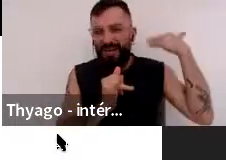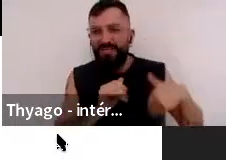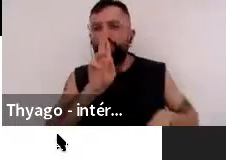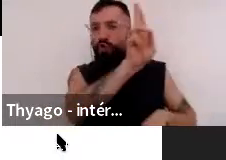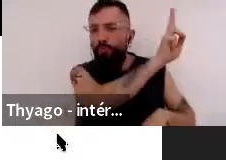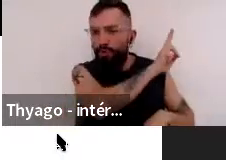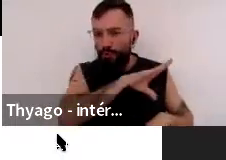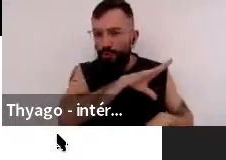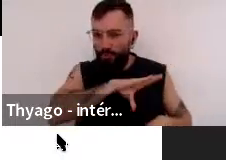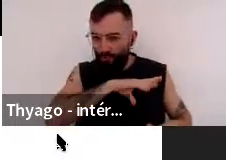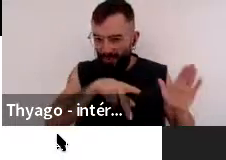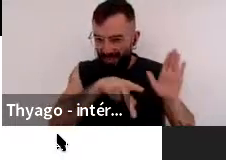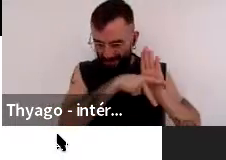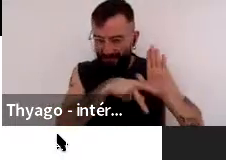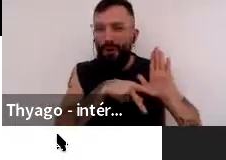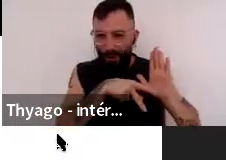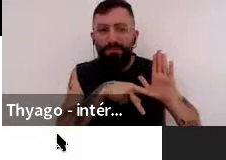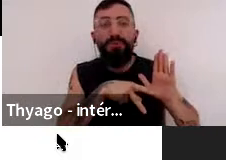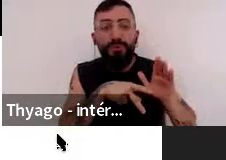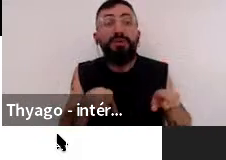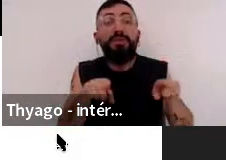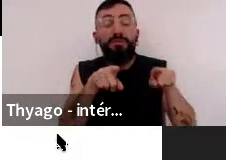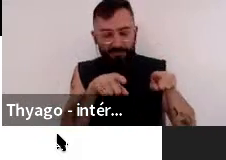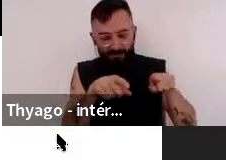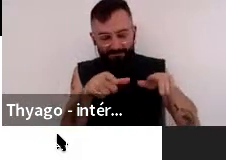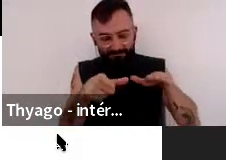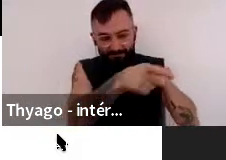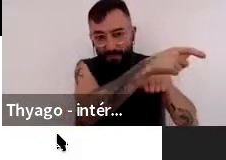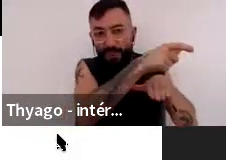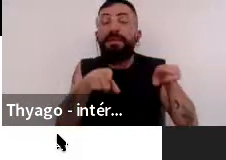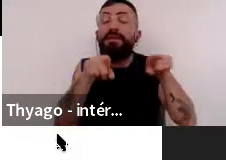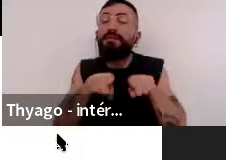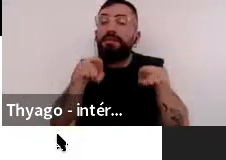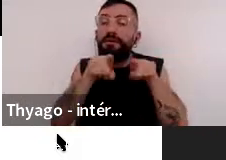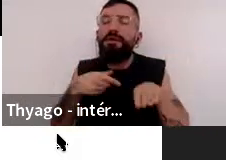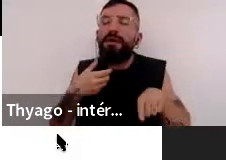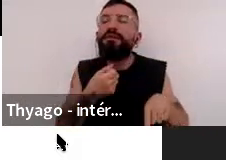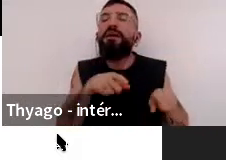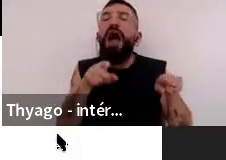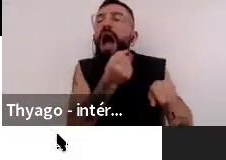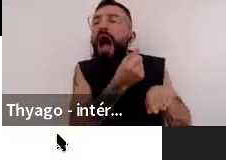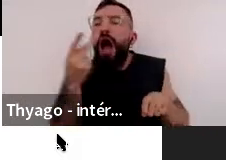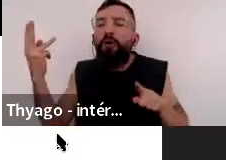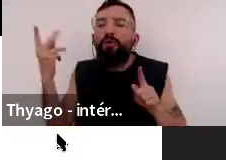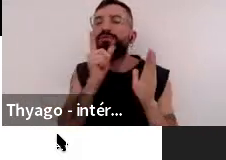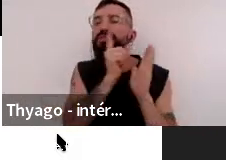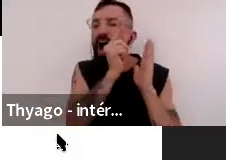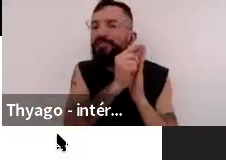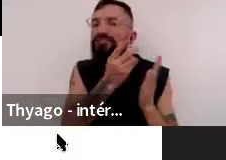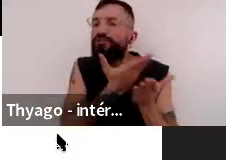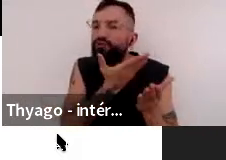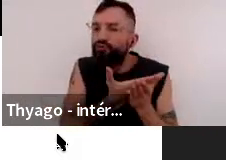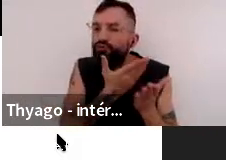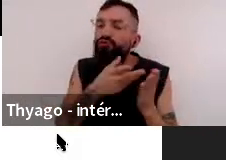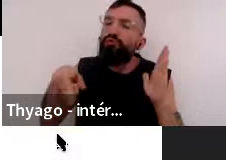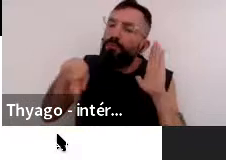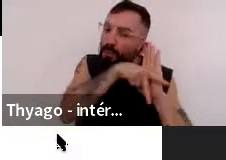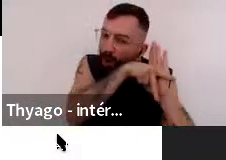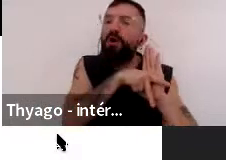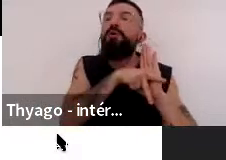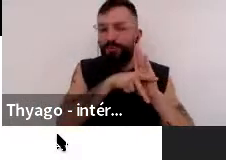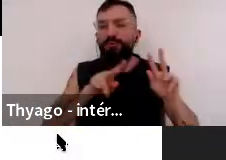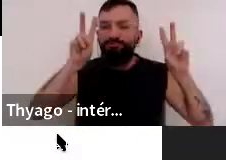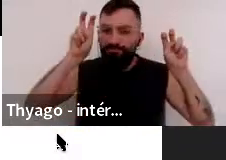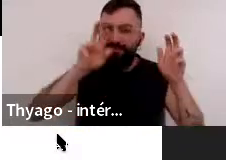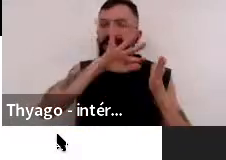I will summarize a few papers that have been published on Libras toponymy. You